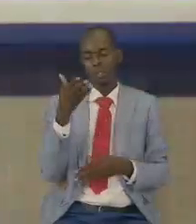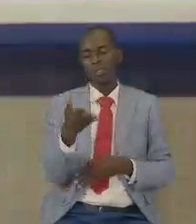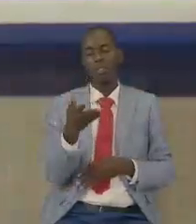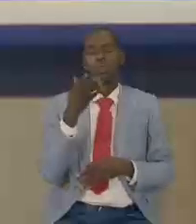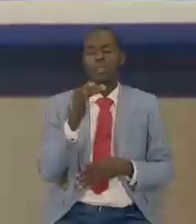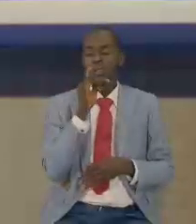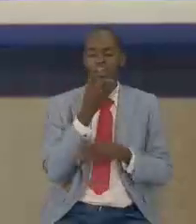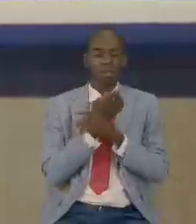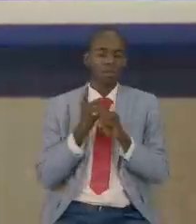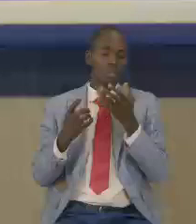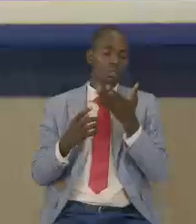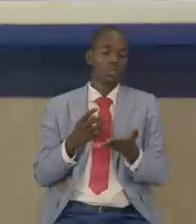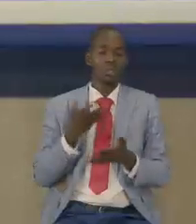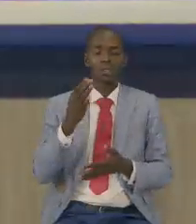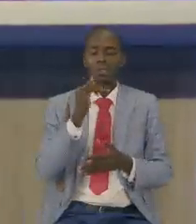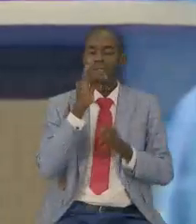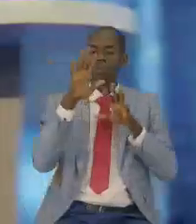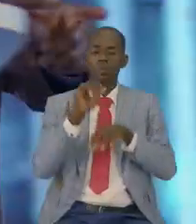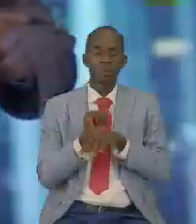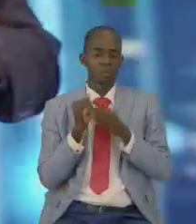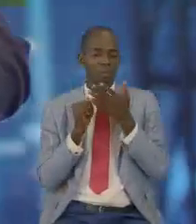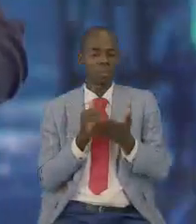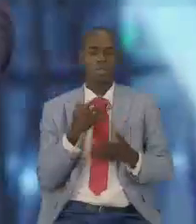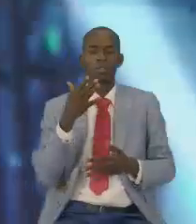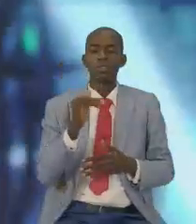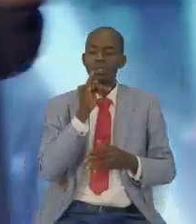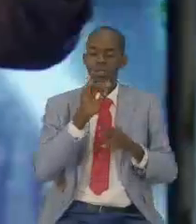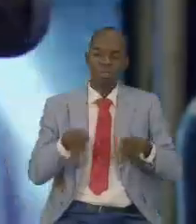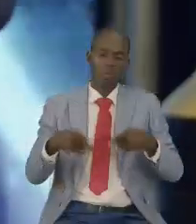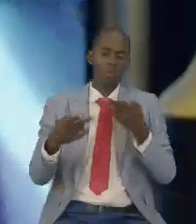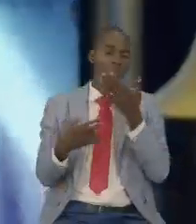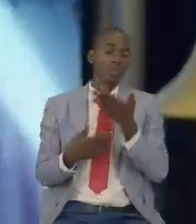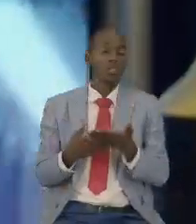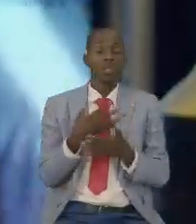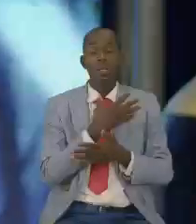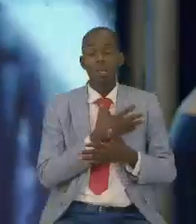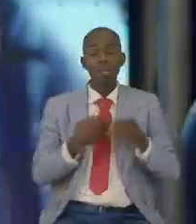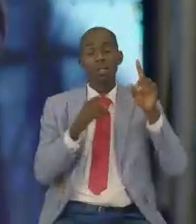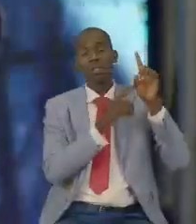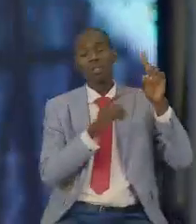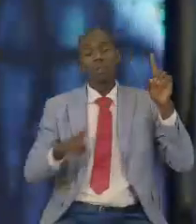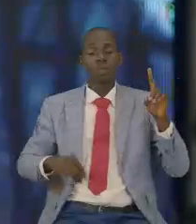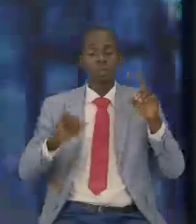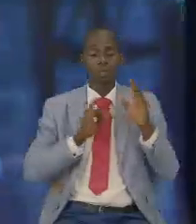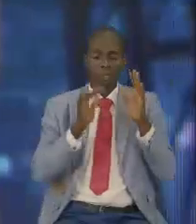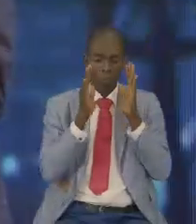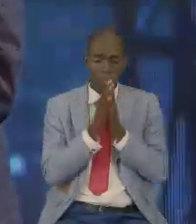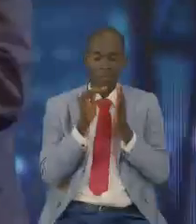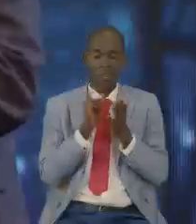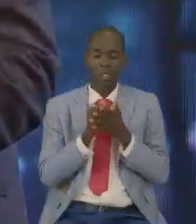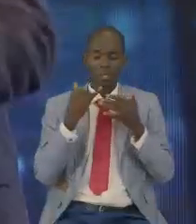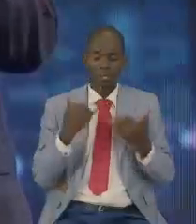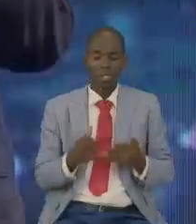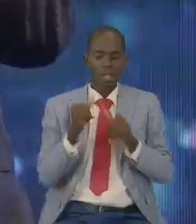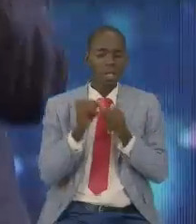there. There's provision there. And Lord, I pray that now, everywhere, manifest your